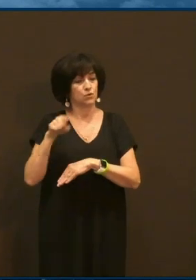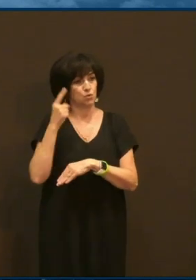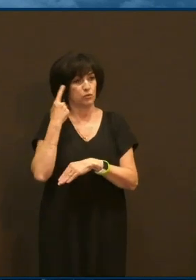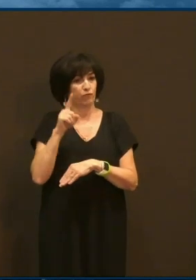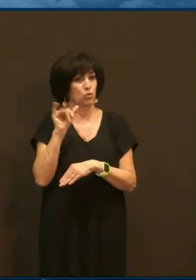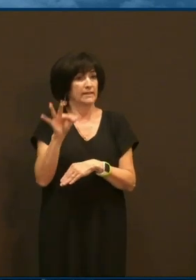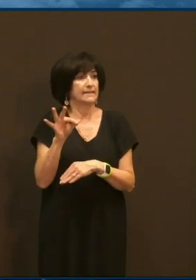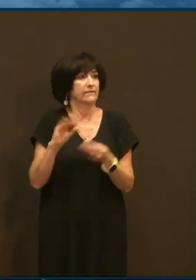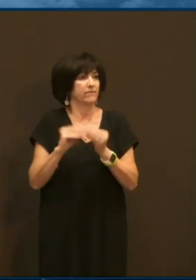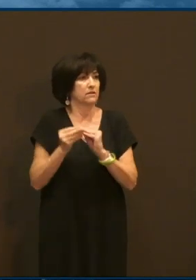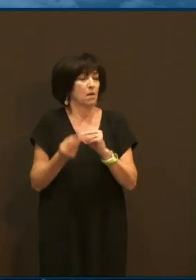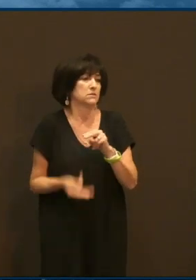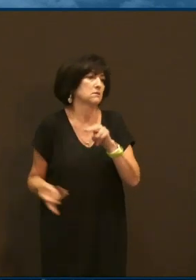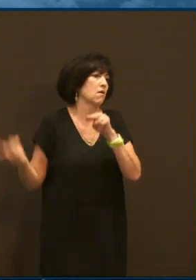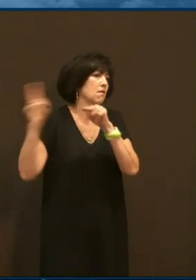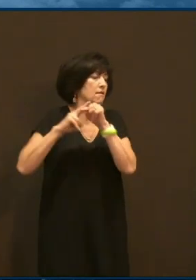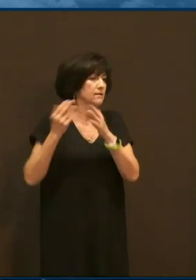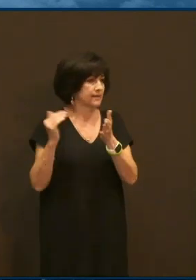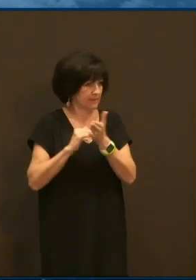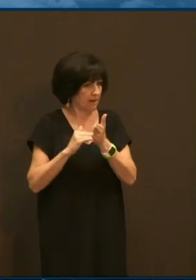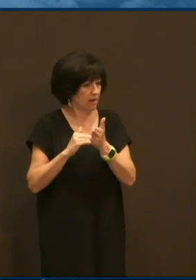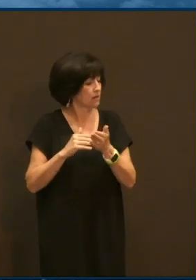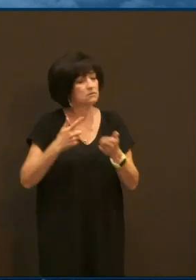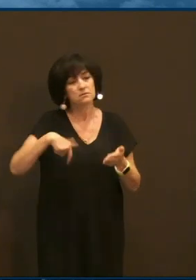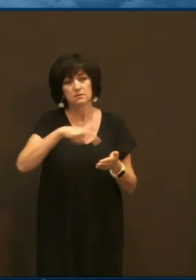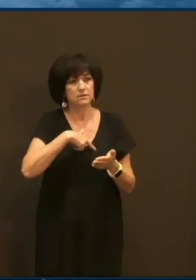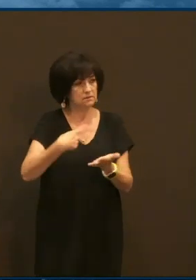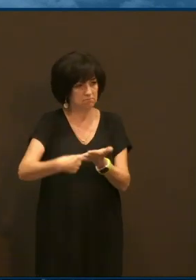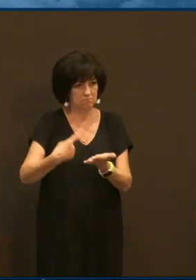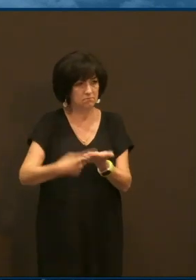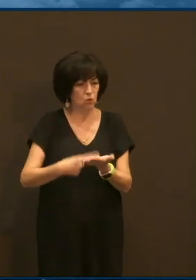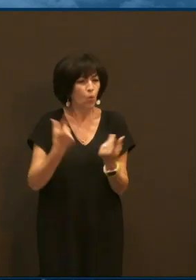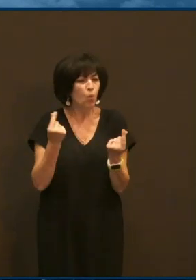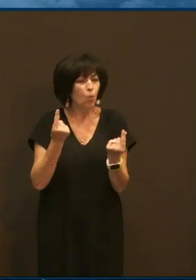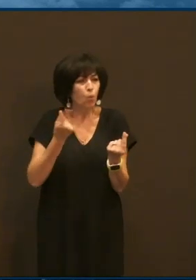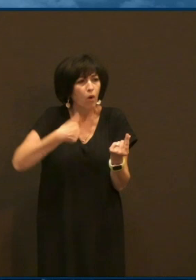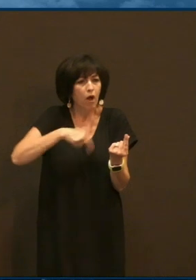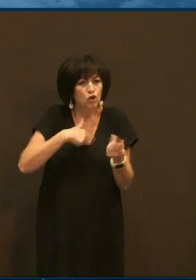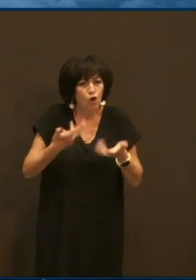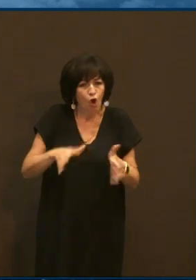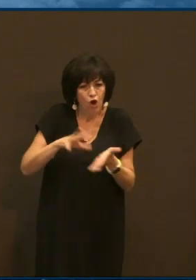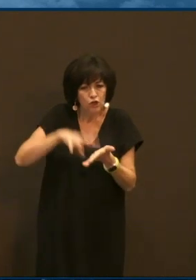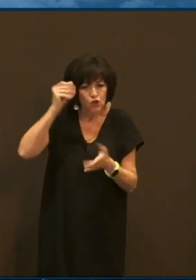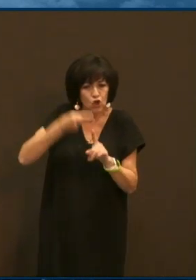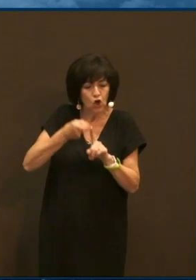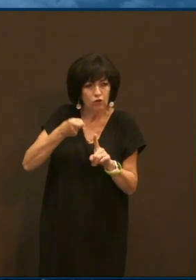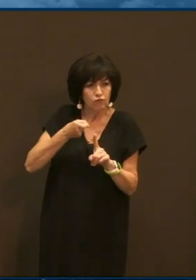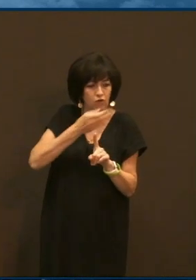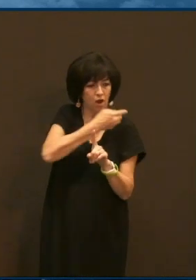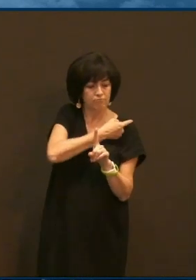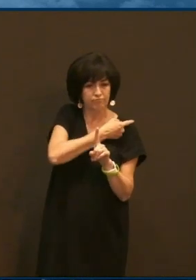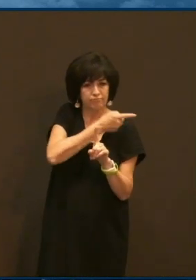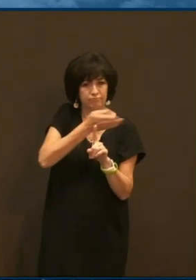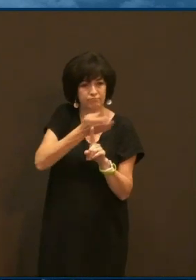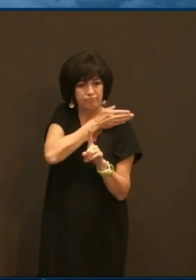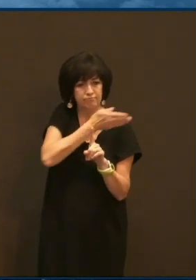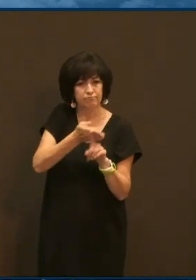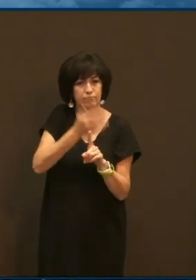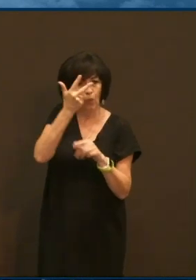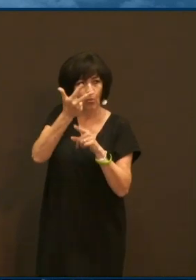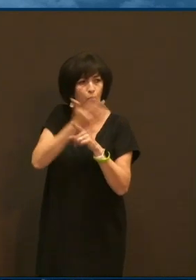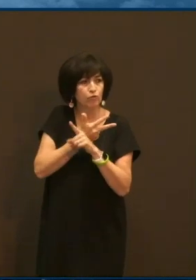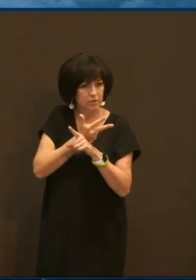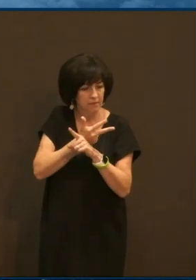the issues, learn from our last 3 months, and do all we can to prepare for what we